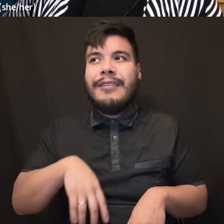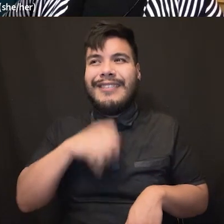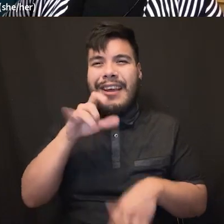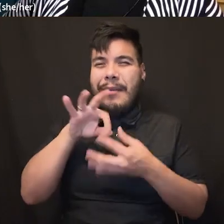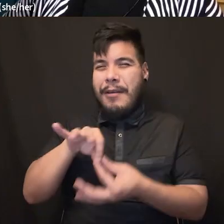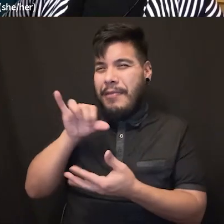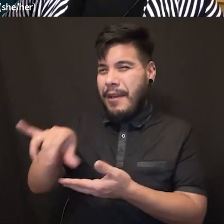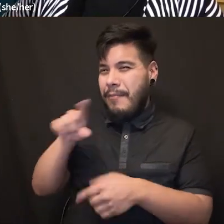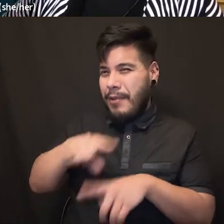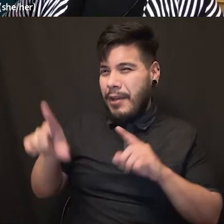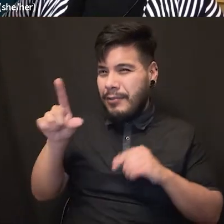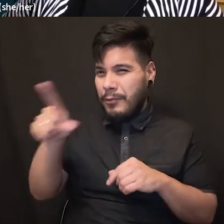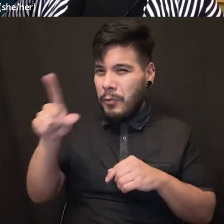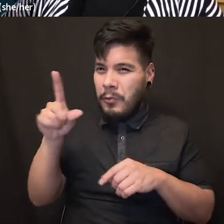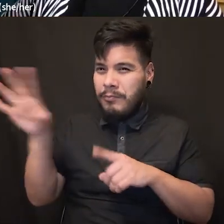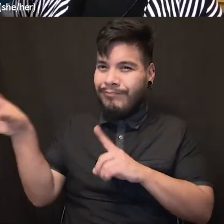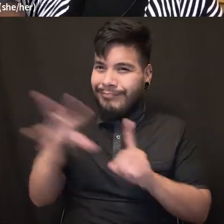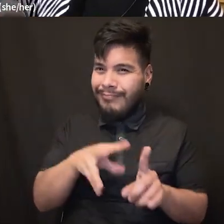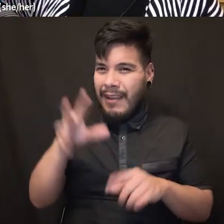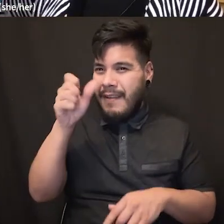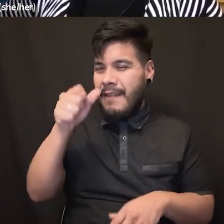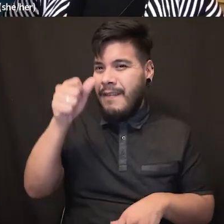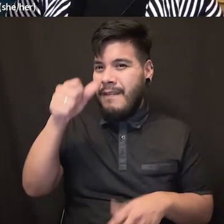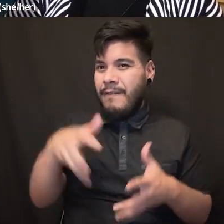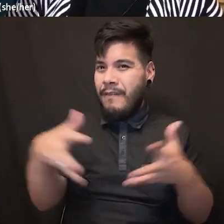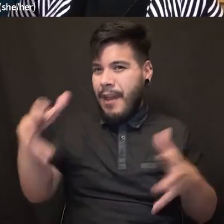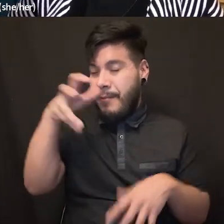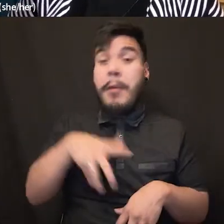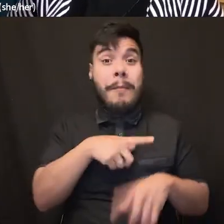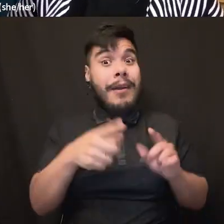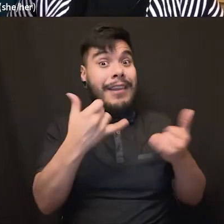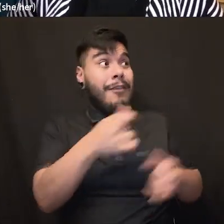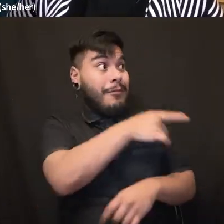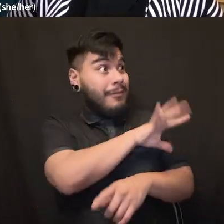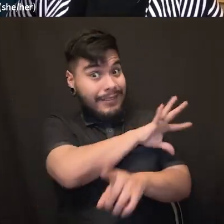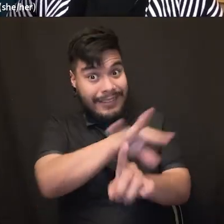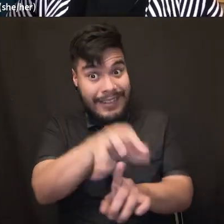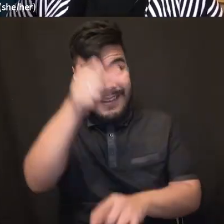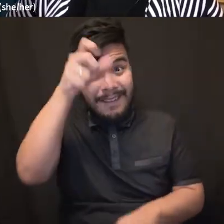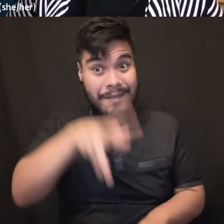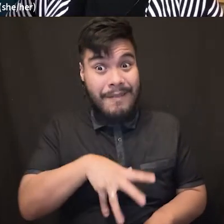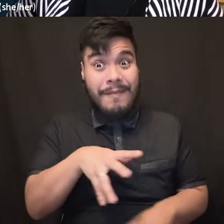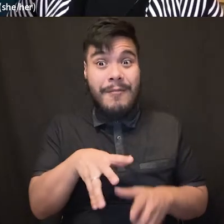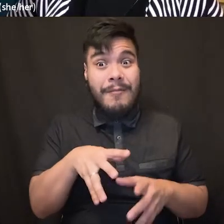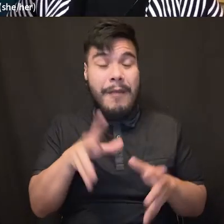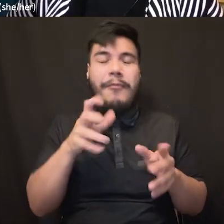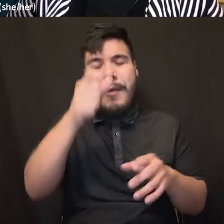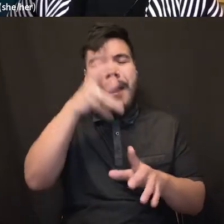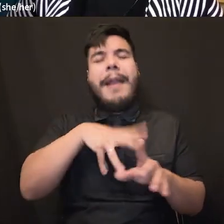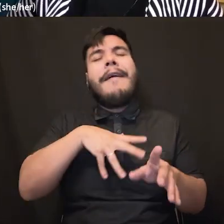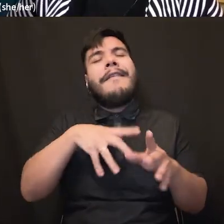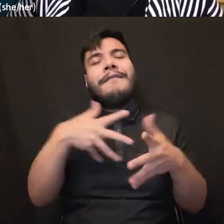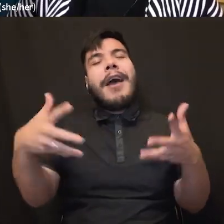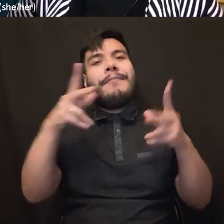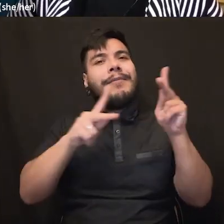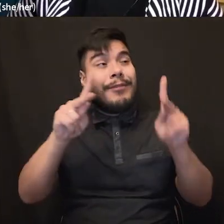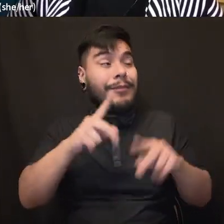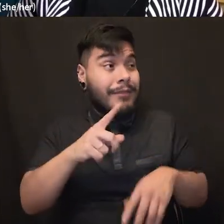about fat people. But then you guys turned it around and made it about fat people in a way that we want to see.